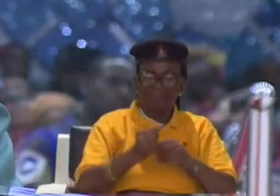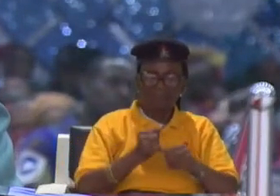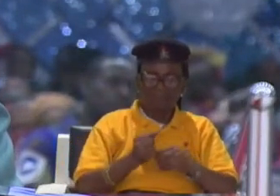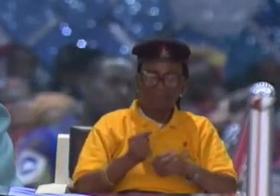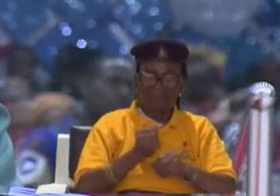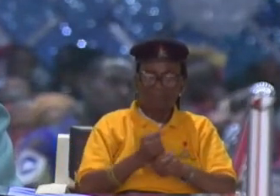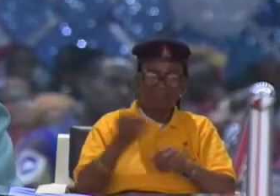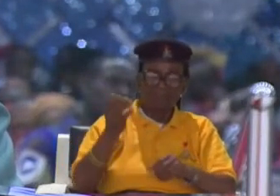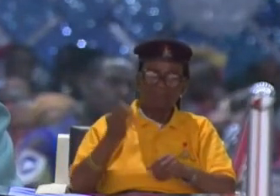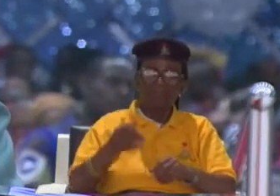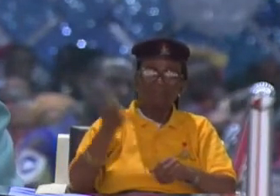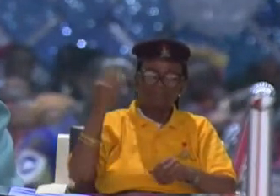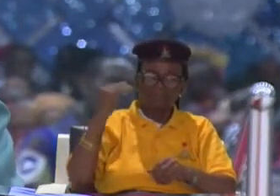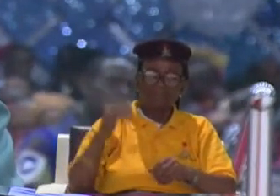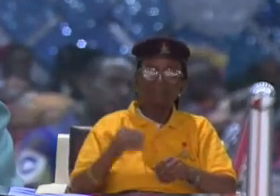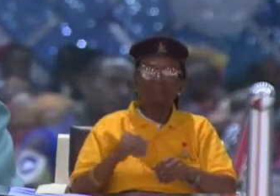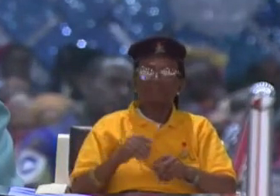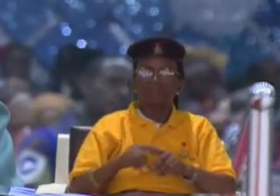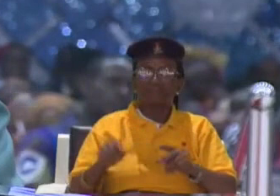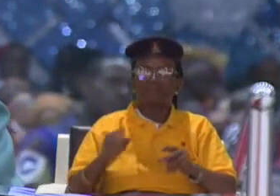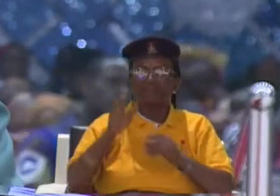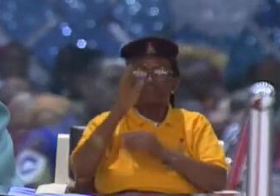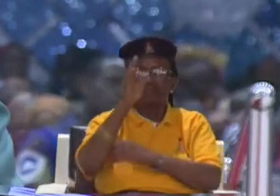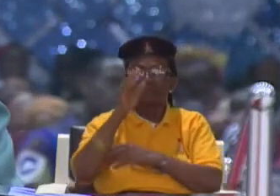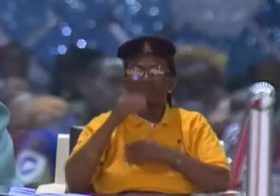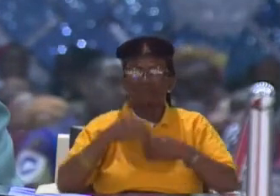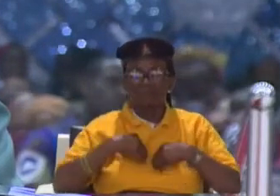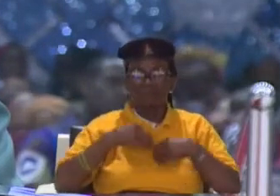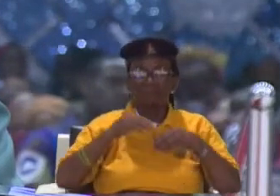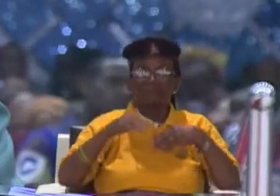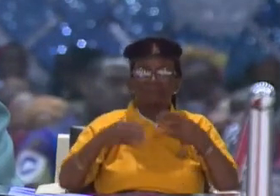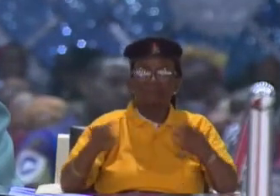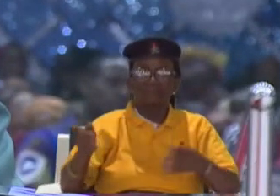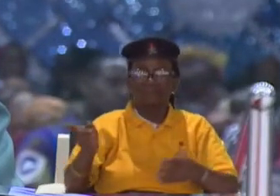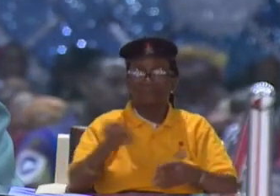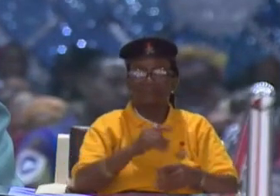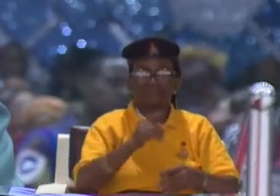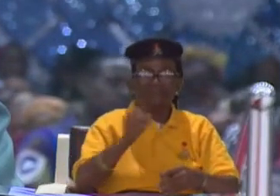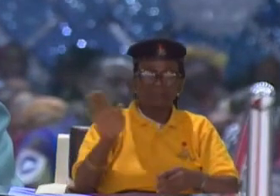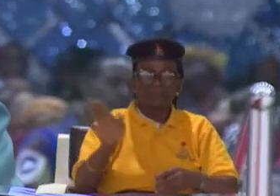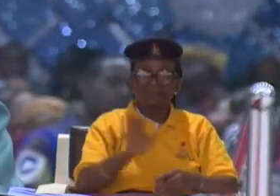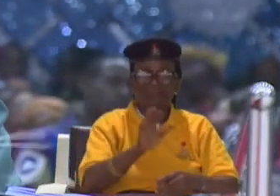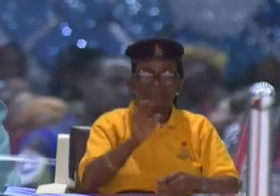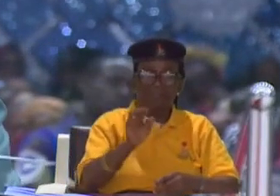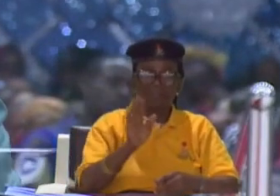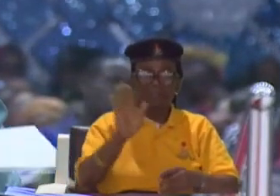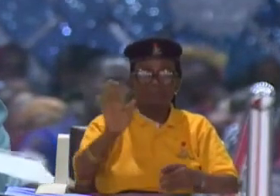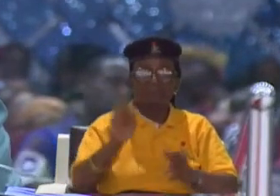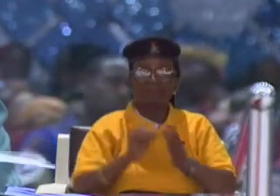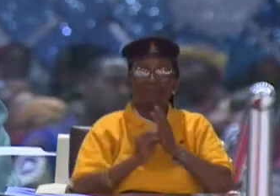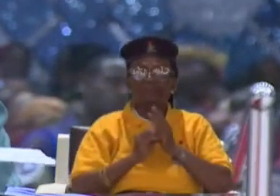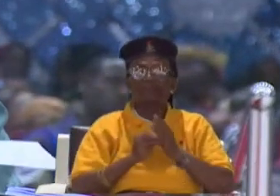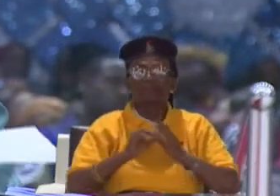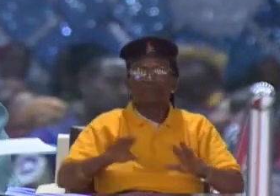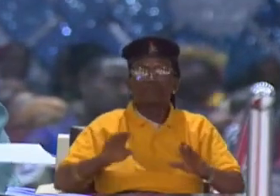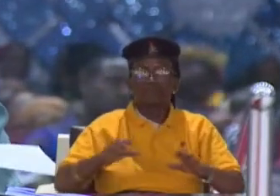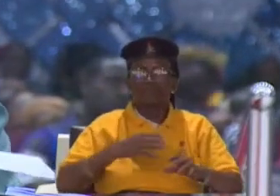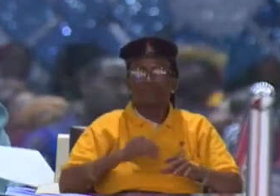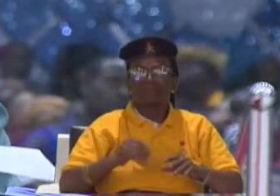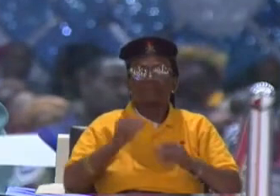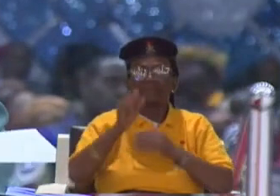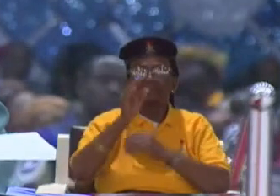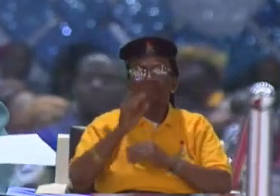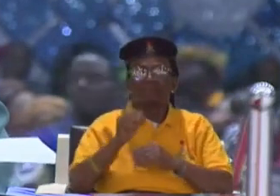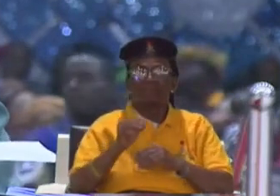ti o woju Olorun sugbon nisisin ti Olorun ti fun olomo ti e. Oh, you came last year barren and God has already answered. Tabi ni odun